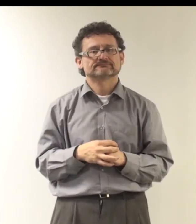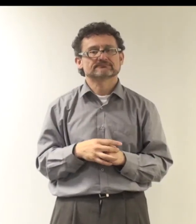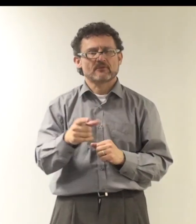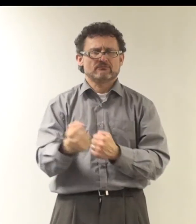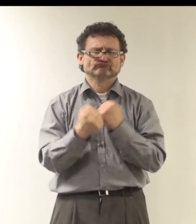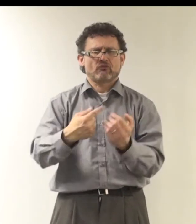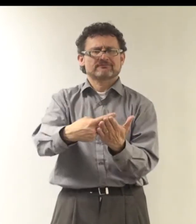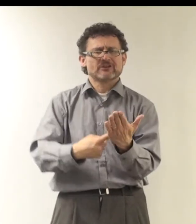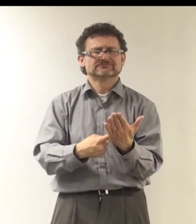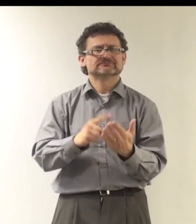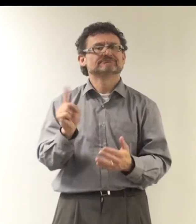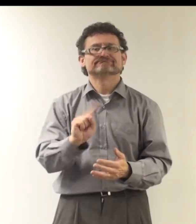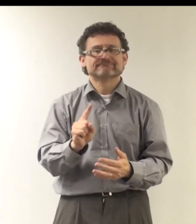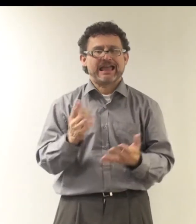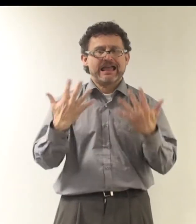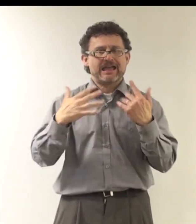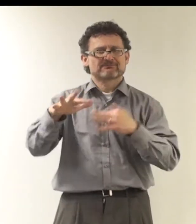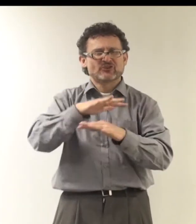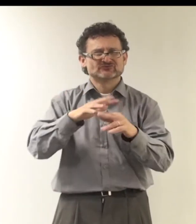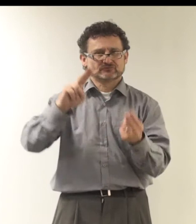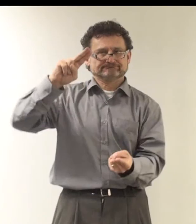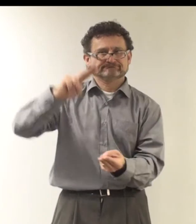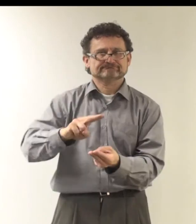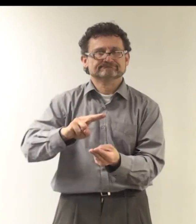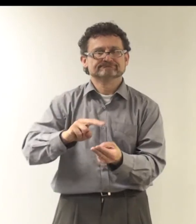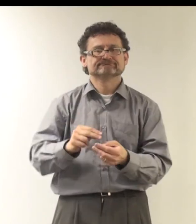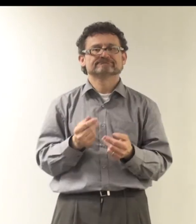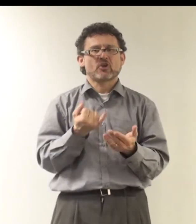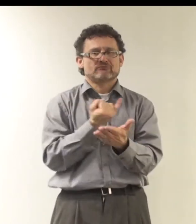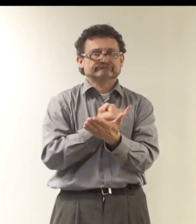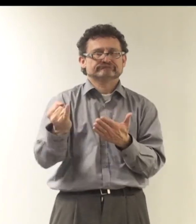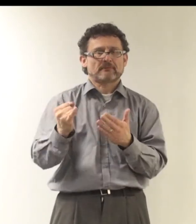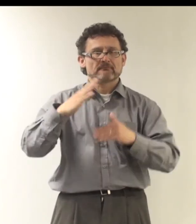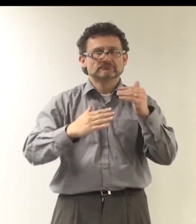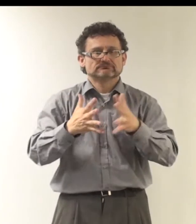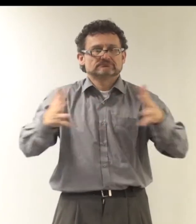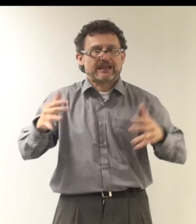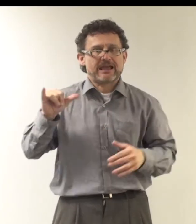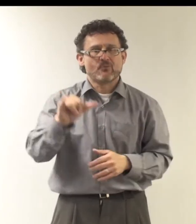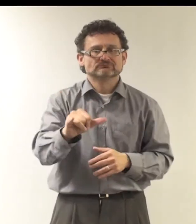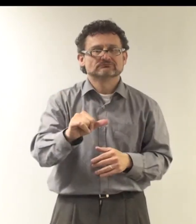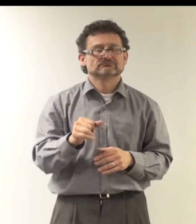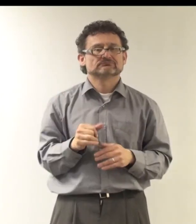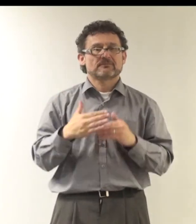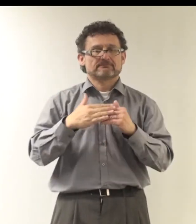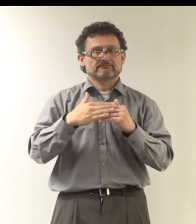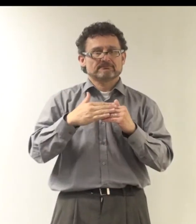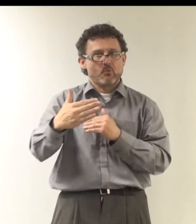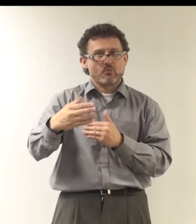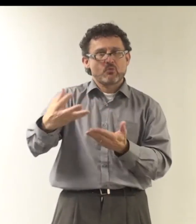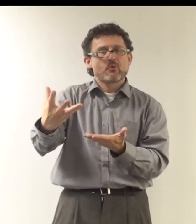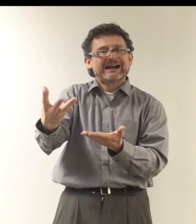industries, just like our colleagues in Green parties across the country. Our vision rejects this false idea that when the economy and